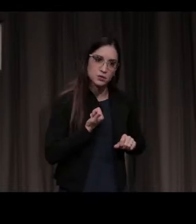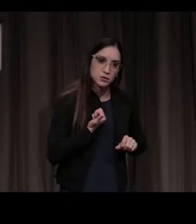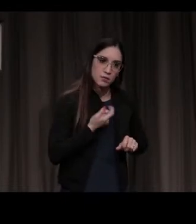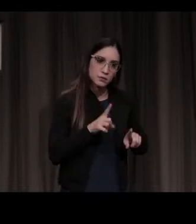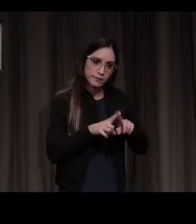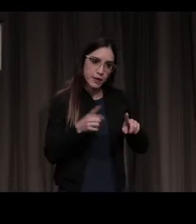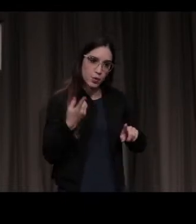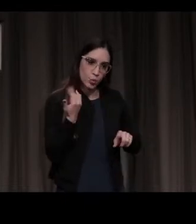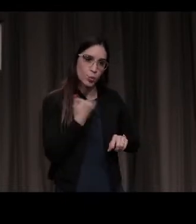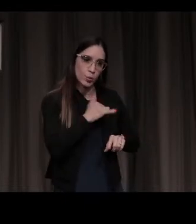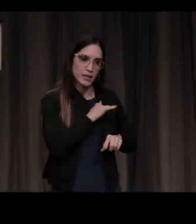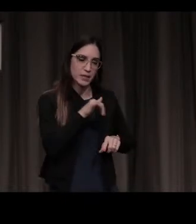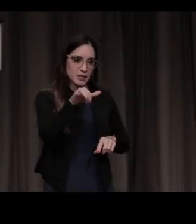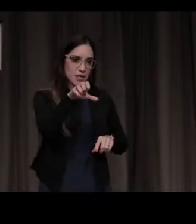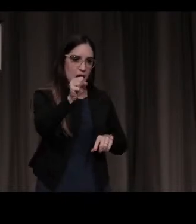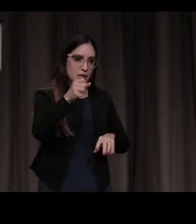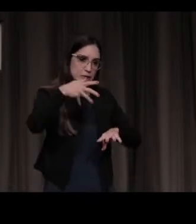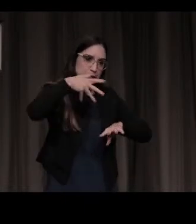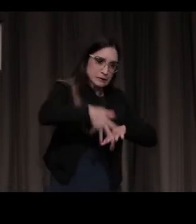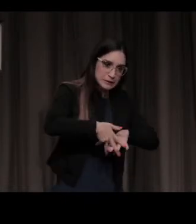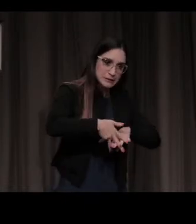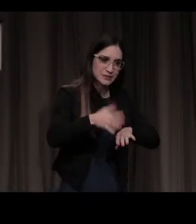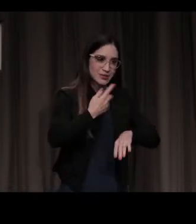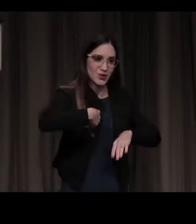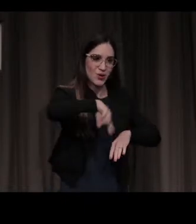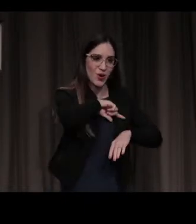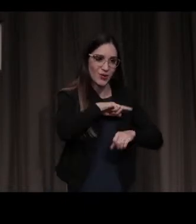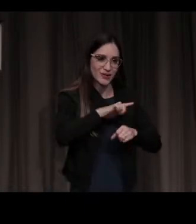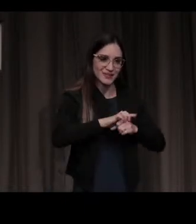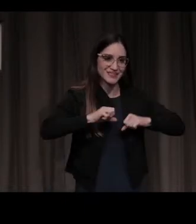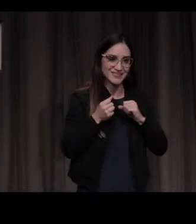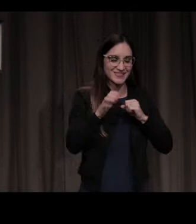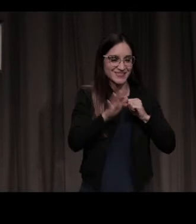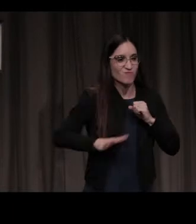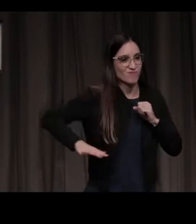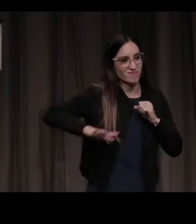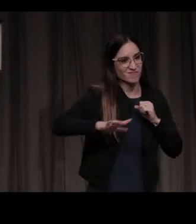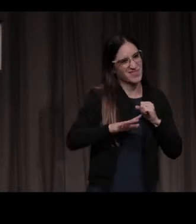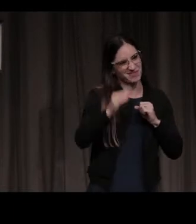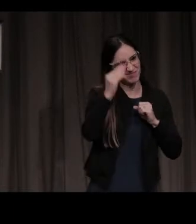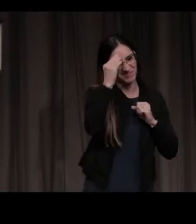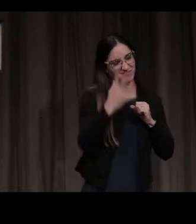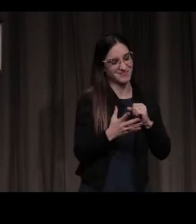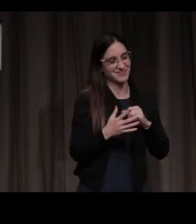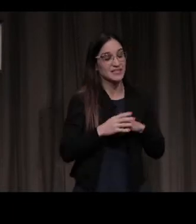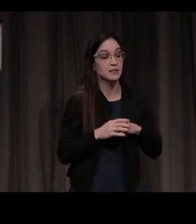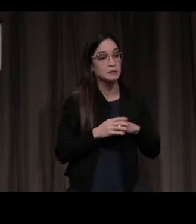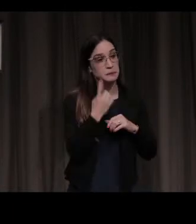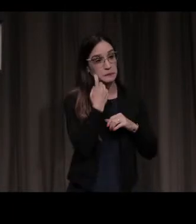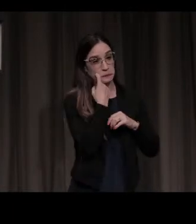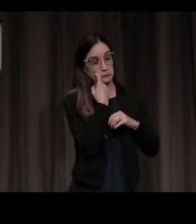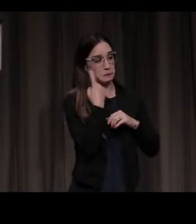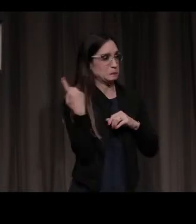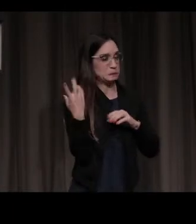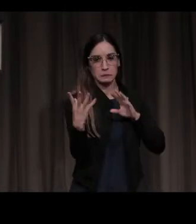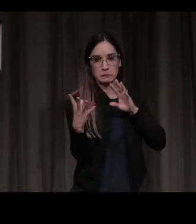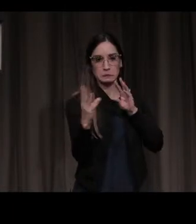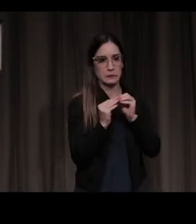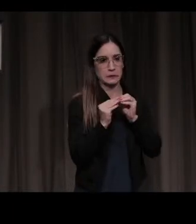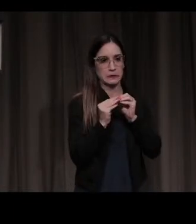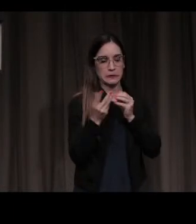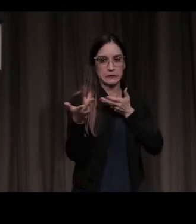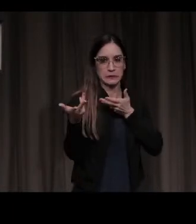reclaiming the space. Just the other week, I was in a meeting with the EPA and the Miccosukee